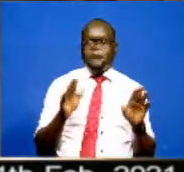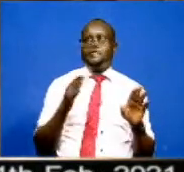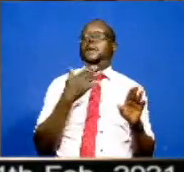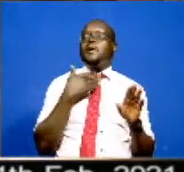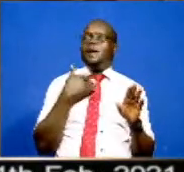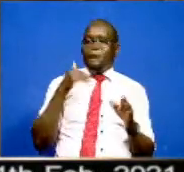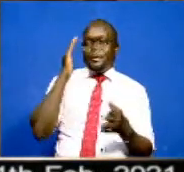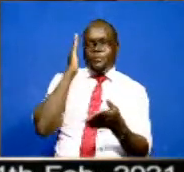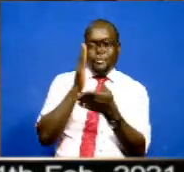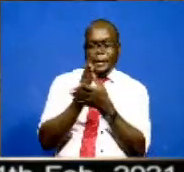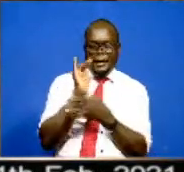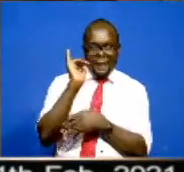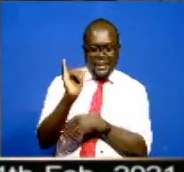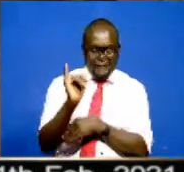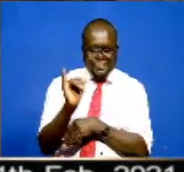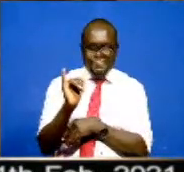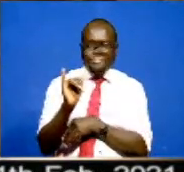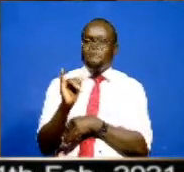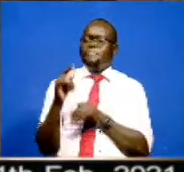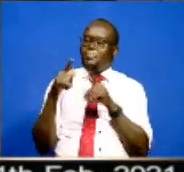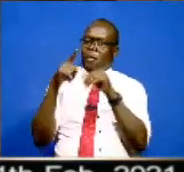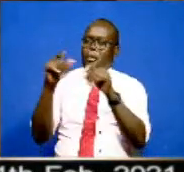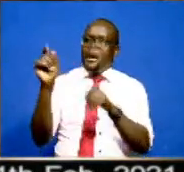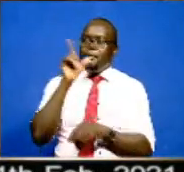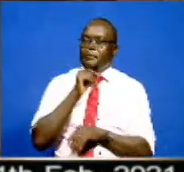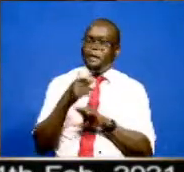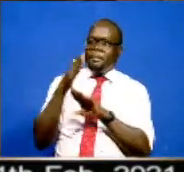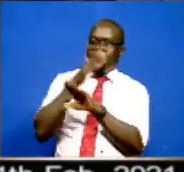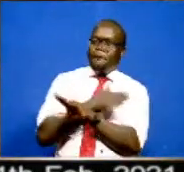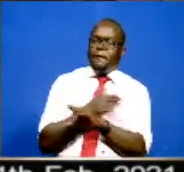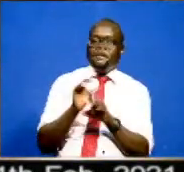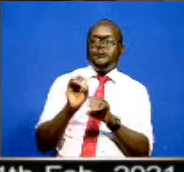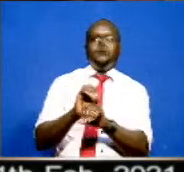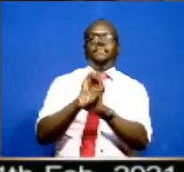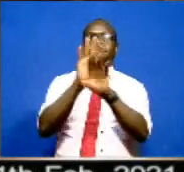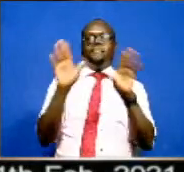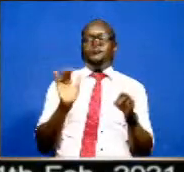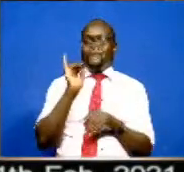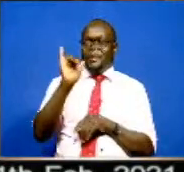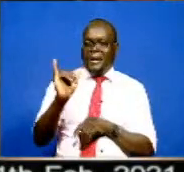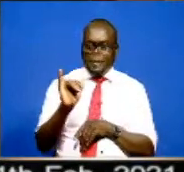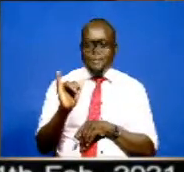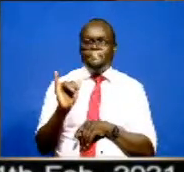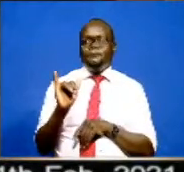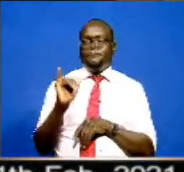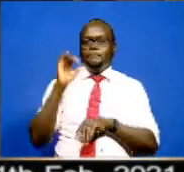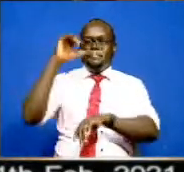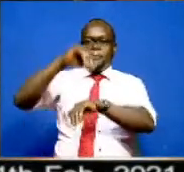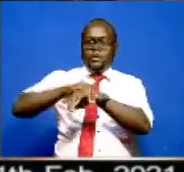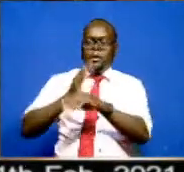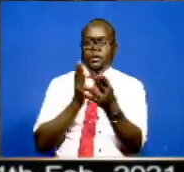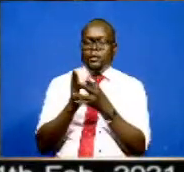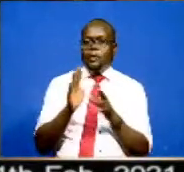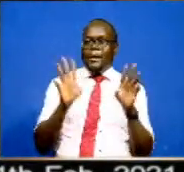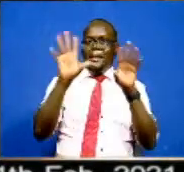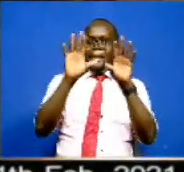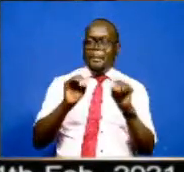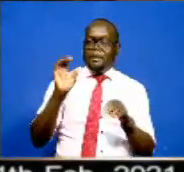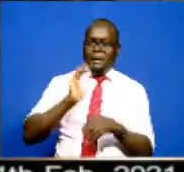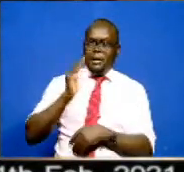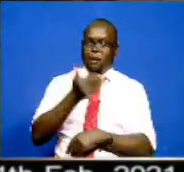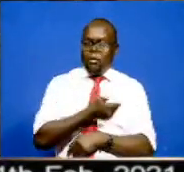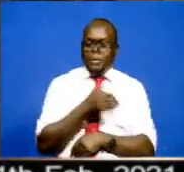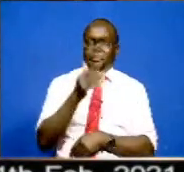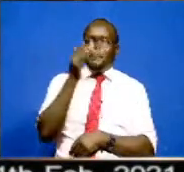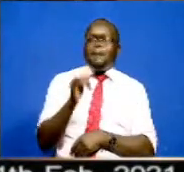to believe, as has been said, the transparency that's actually brought in by the Budget Committee and by